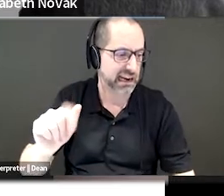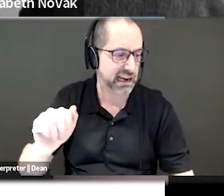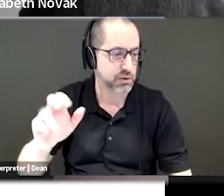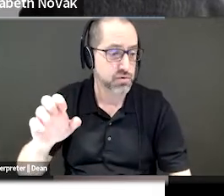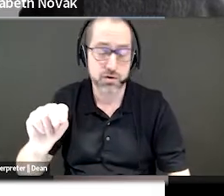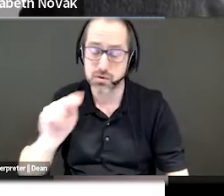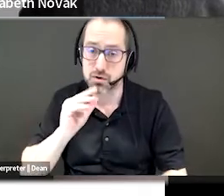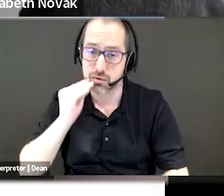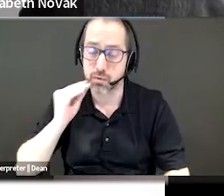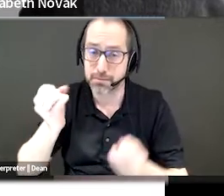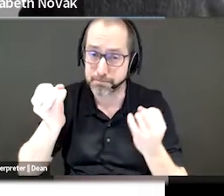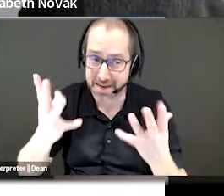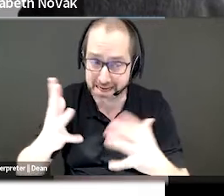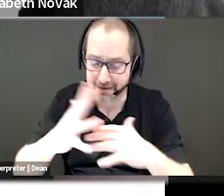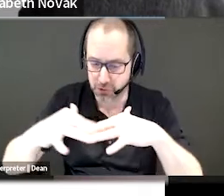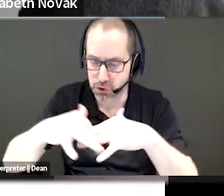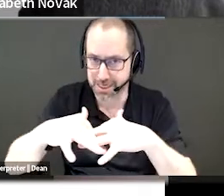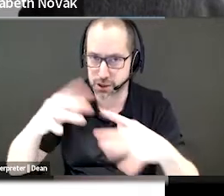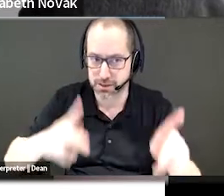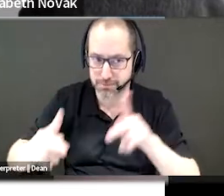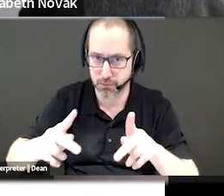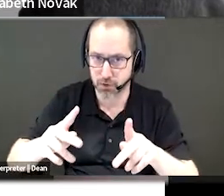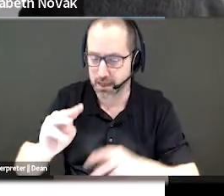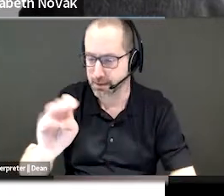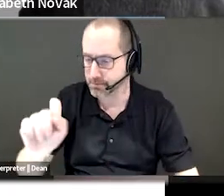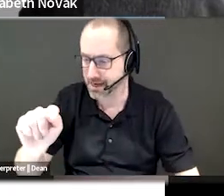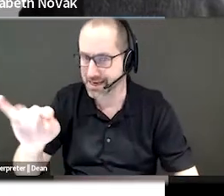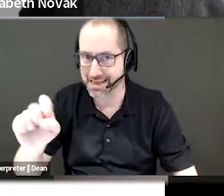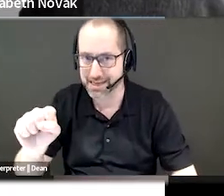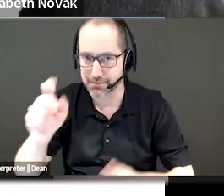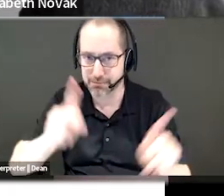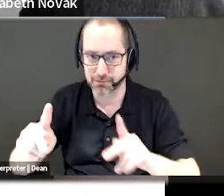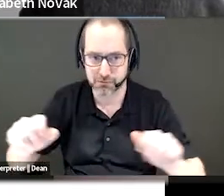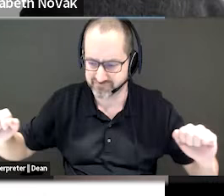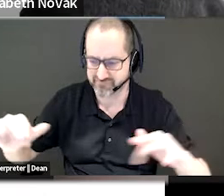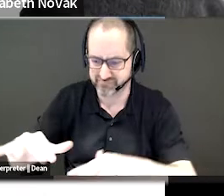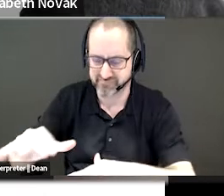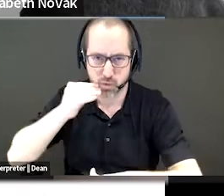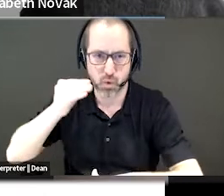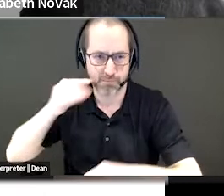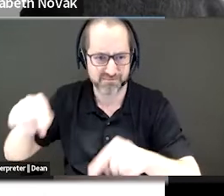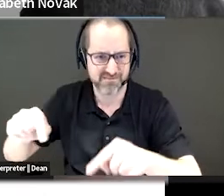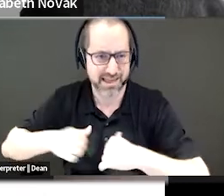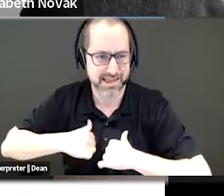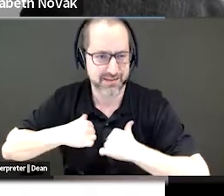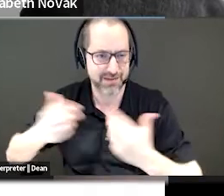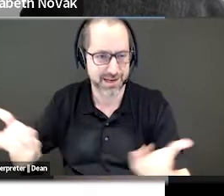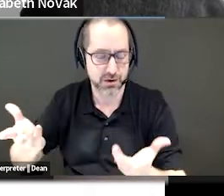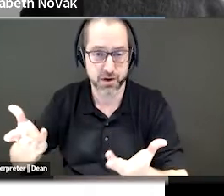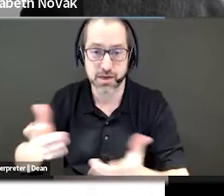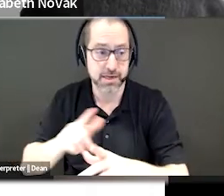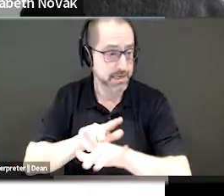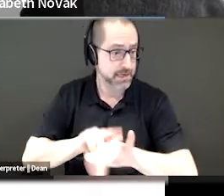Inuit, and Métis peoples. Our regional hubs and partners across Canada similarly gather on the